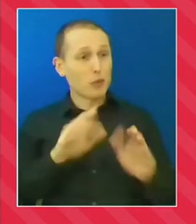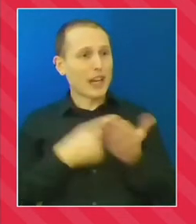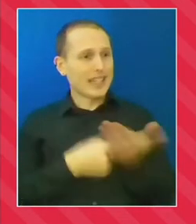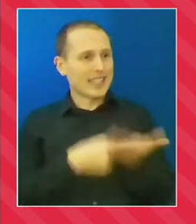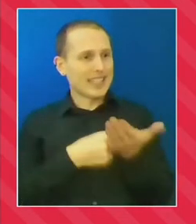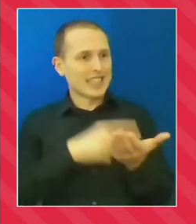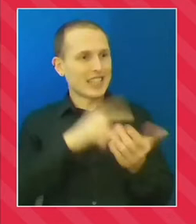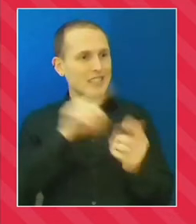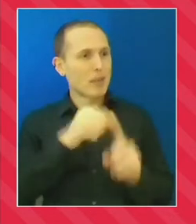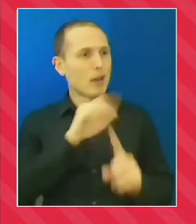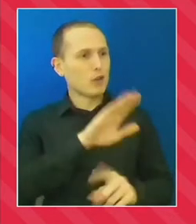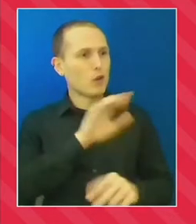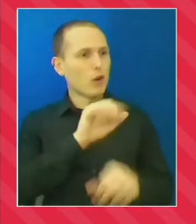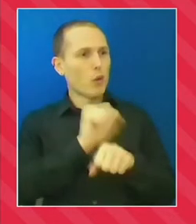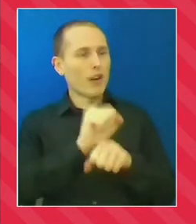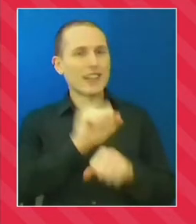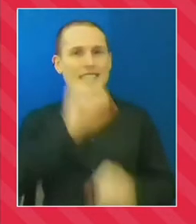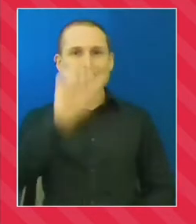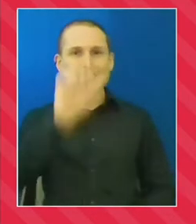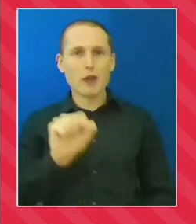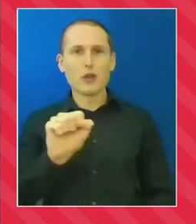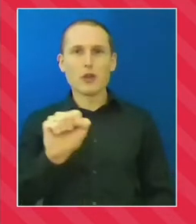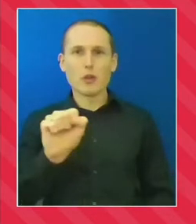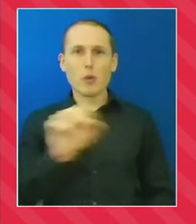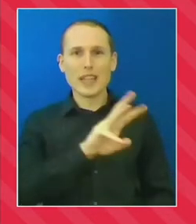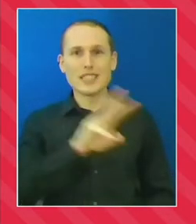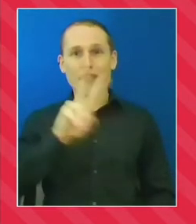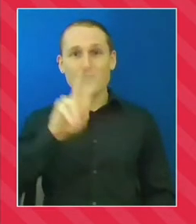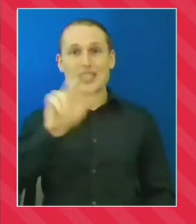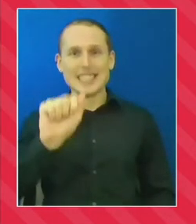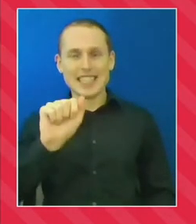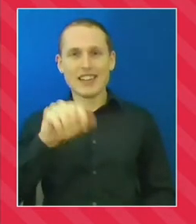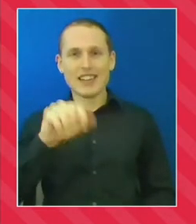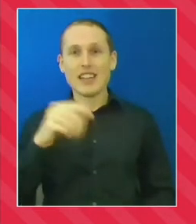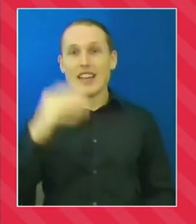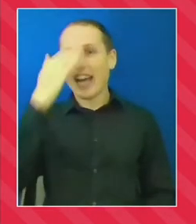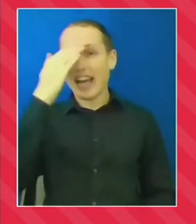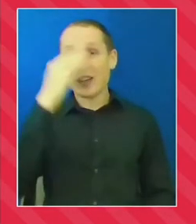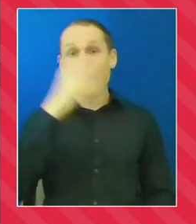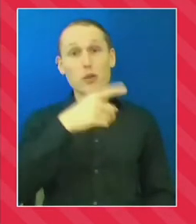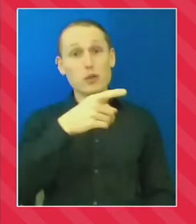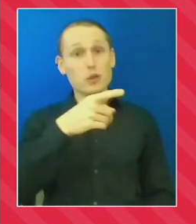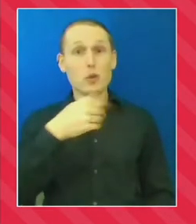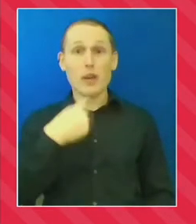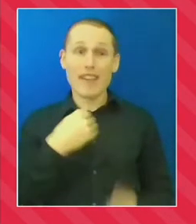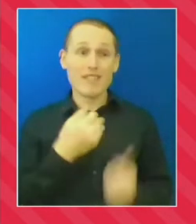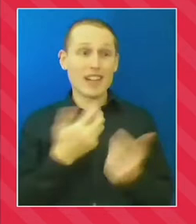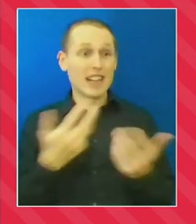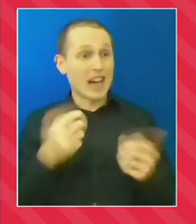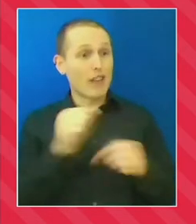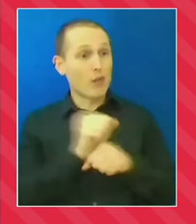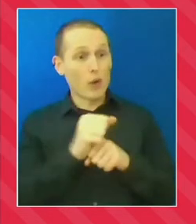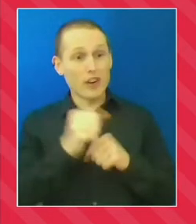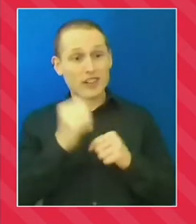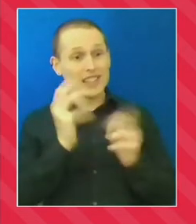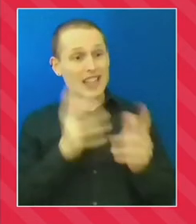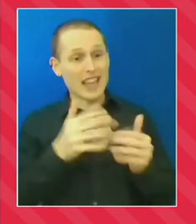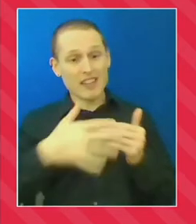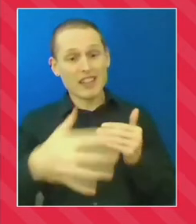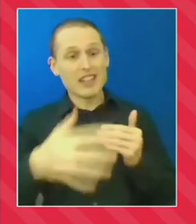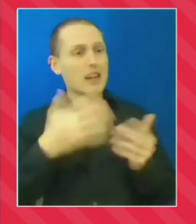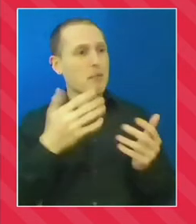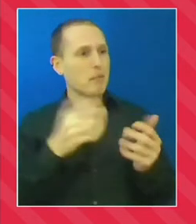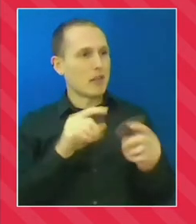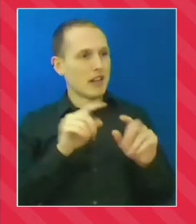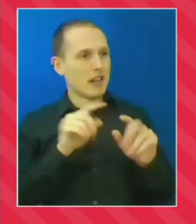Virginia. I know you guys are going far and look forward to continuing to engage in this conversation and learn from each other as